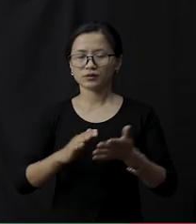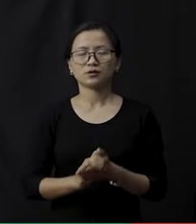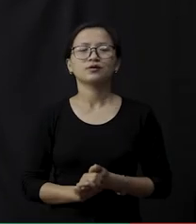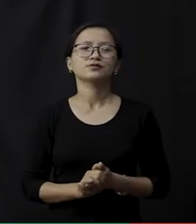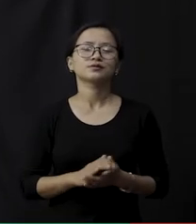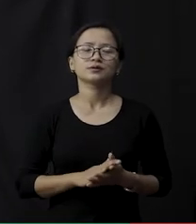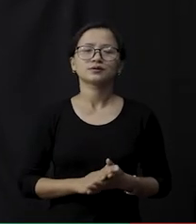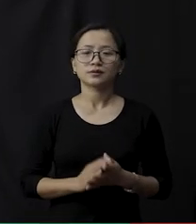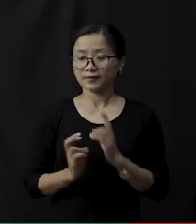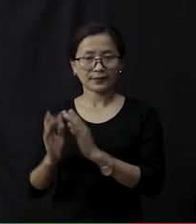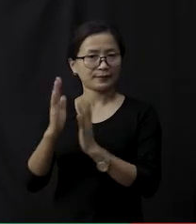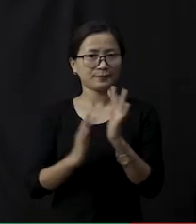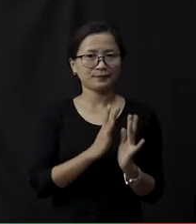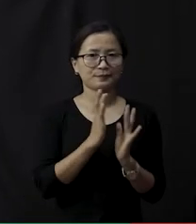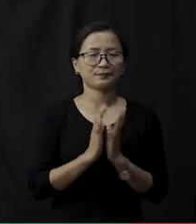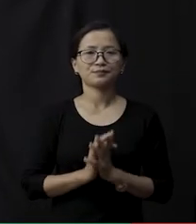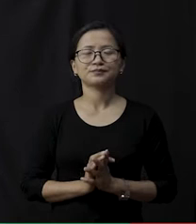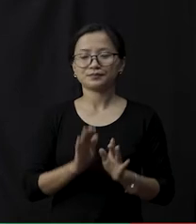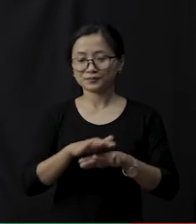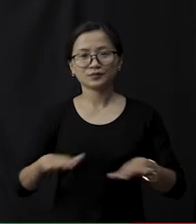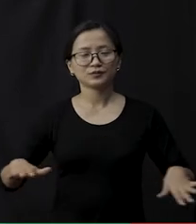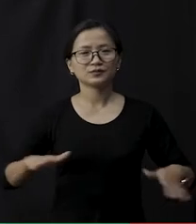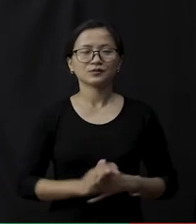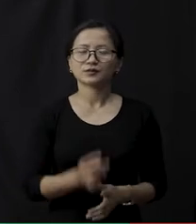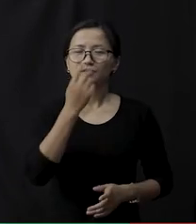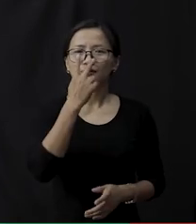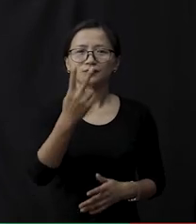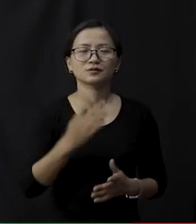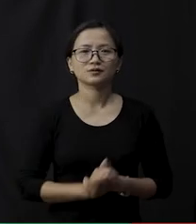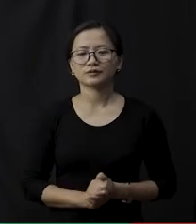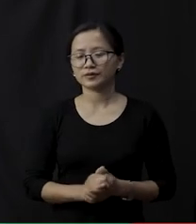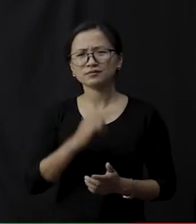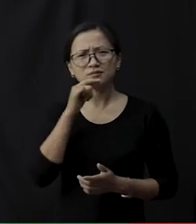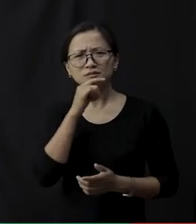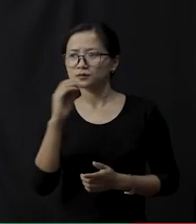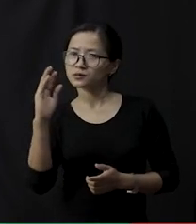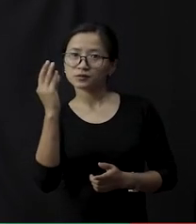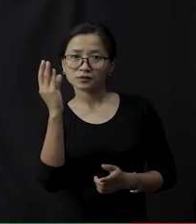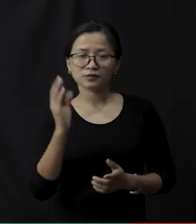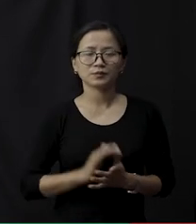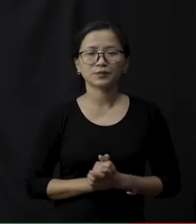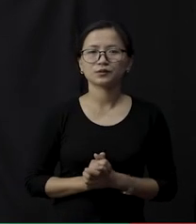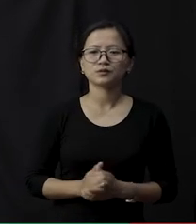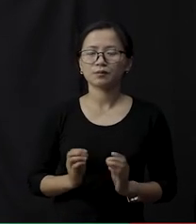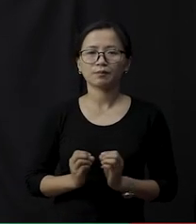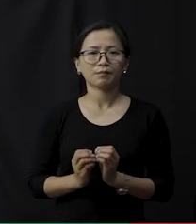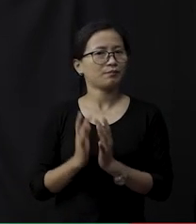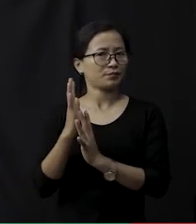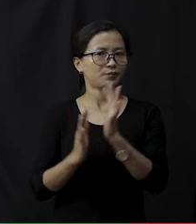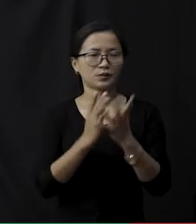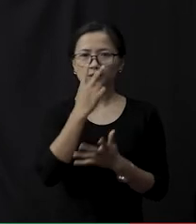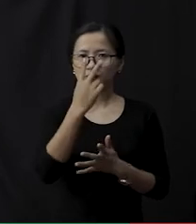the plant. Okay? So students, here we can see a tomato plant. So this is how a tomato